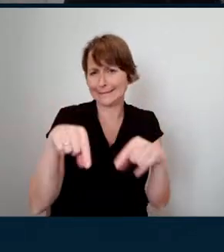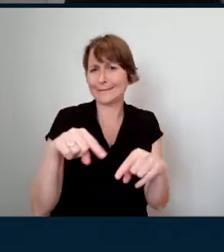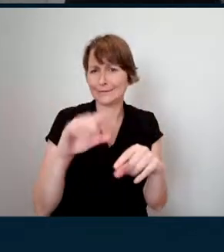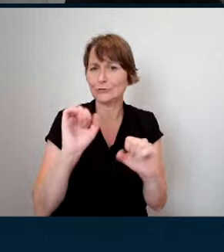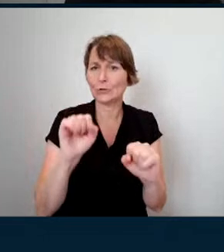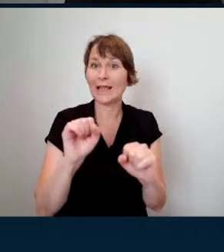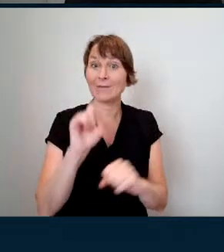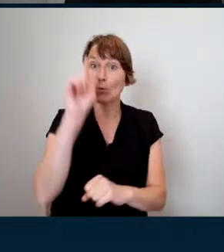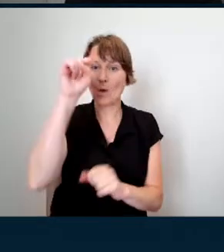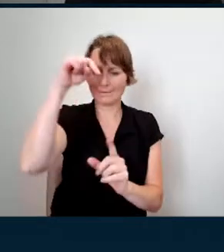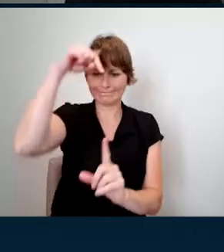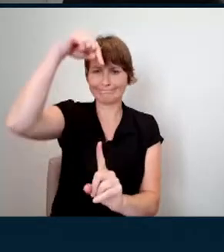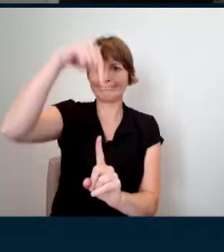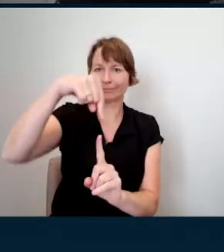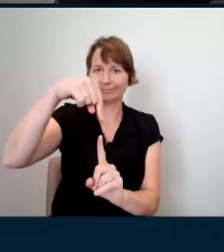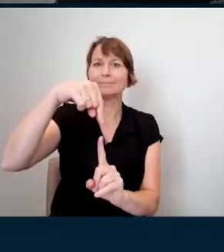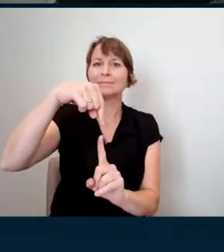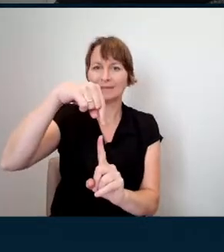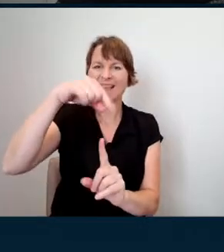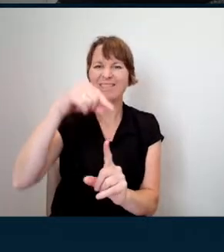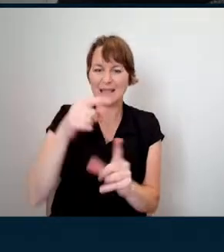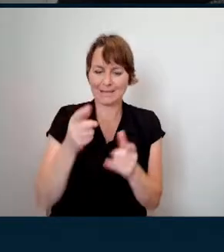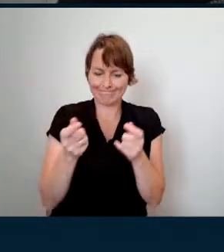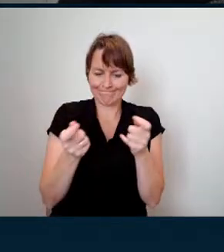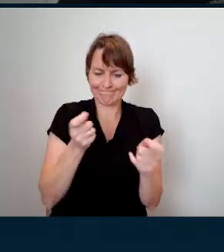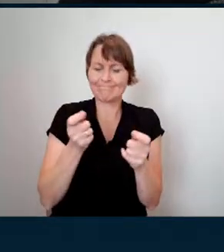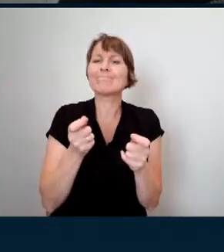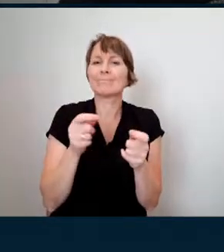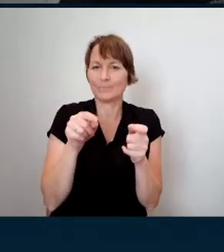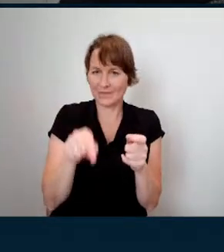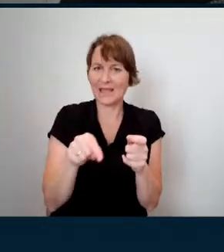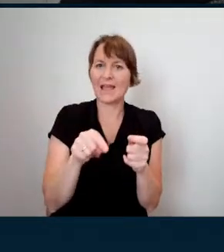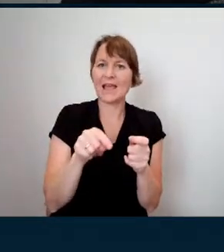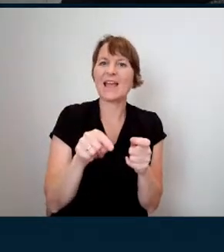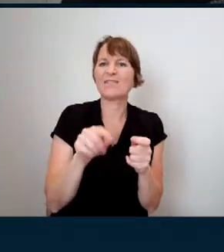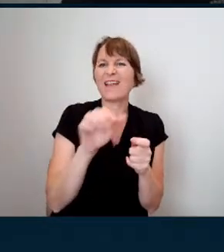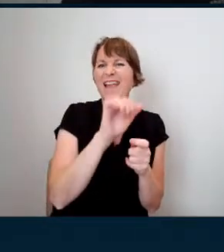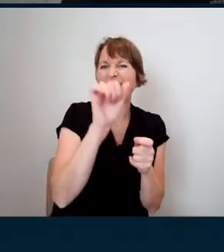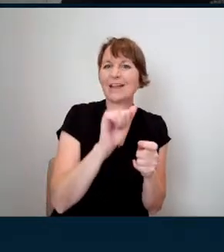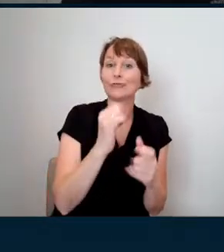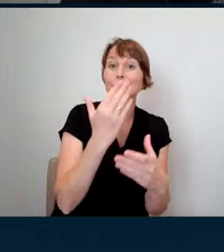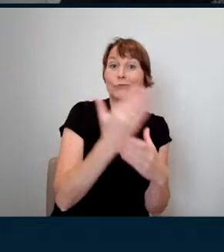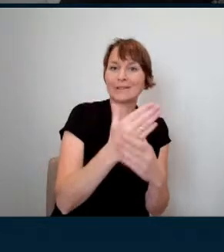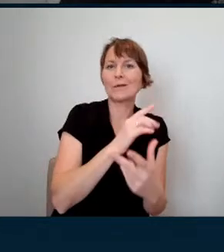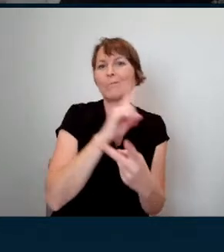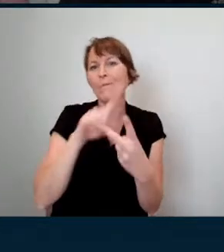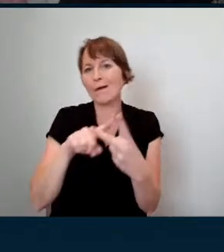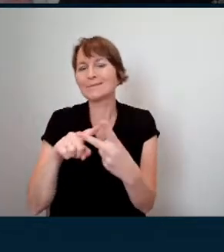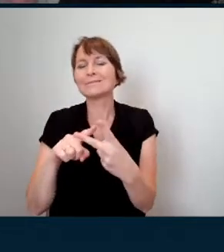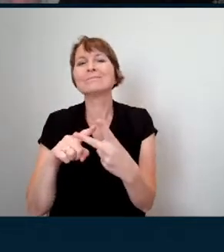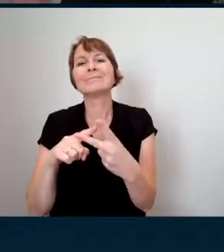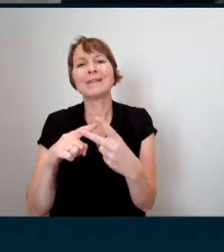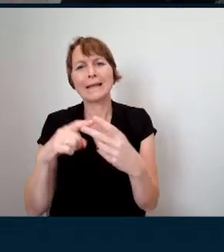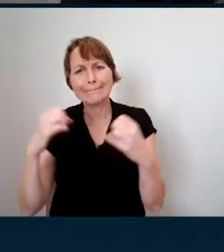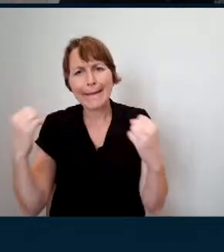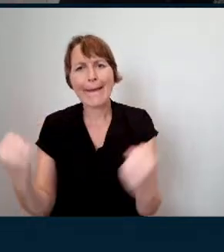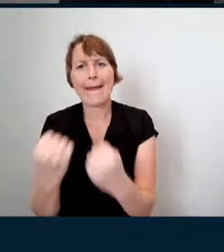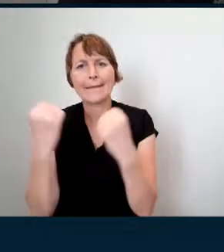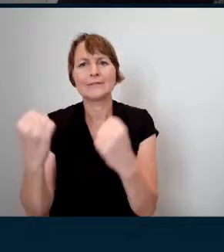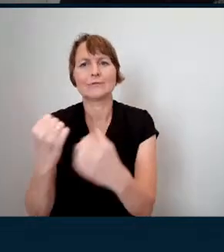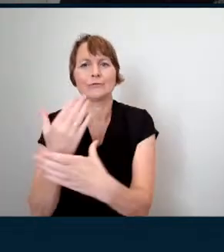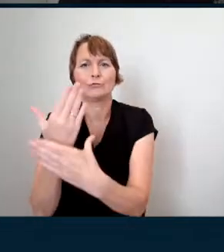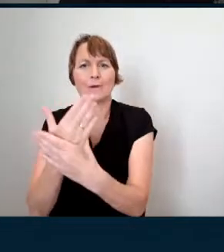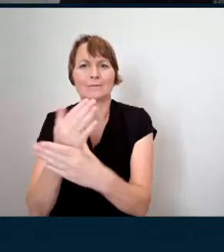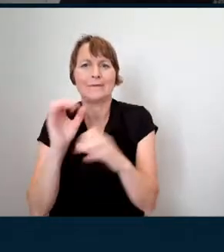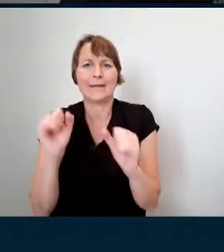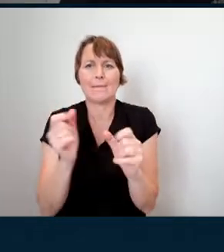manage Azure Active Directory and Active Directory itself, for example. If none of these apply